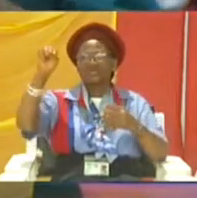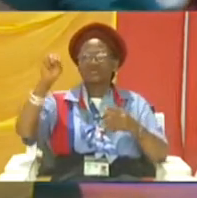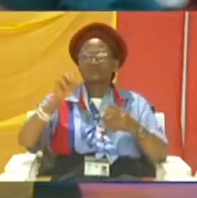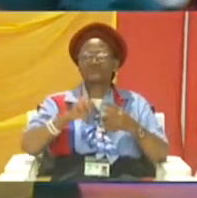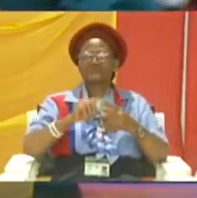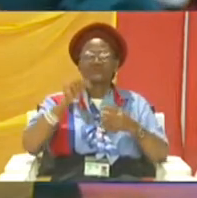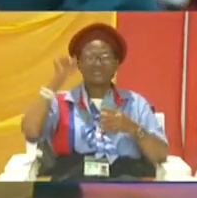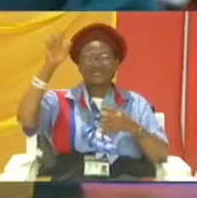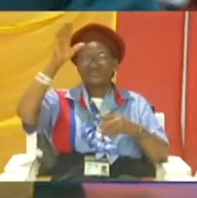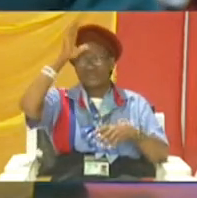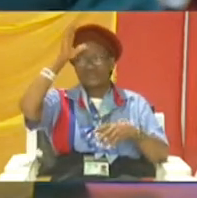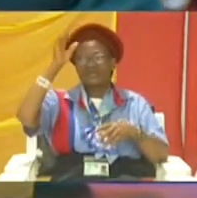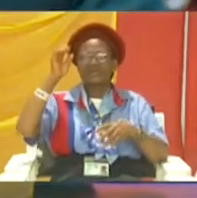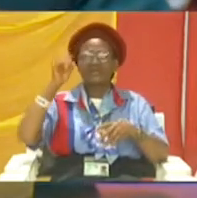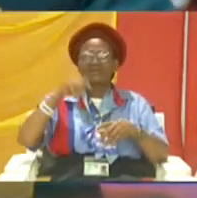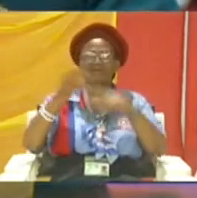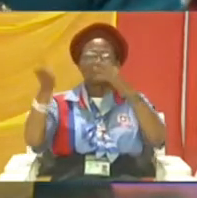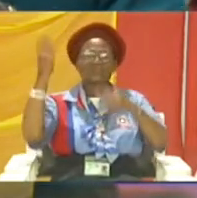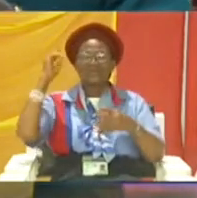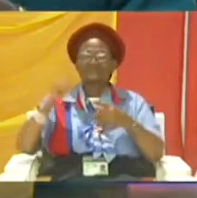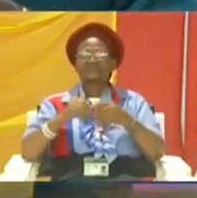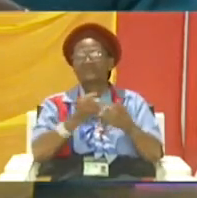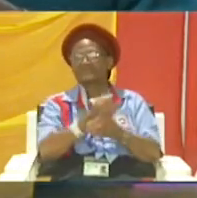to spend it